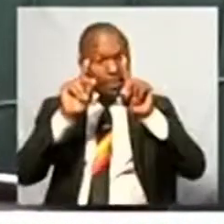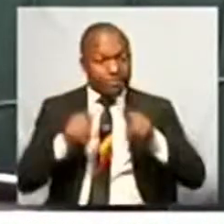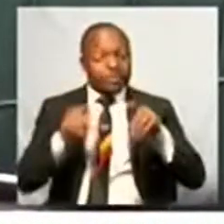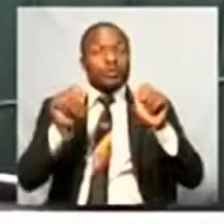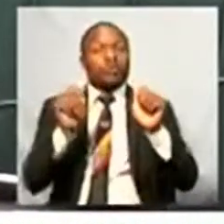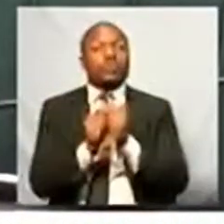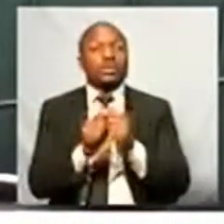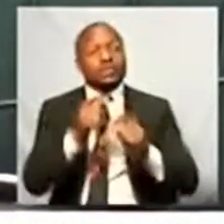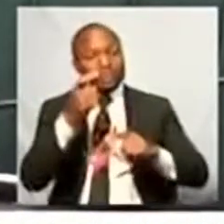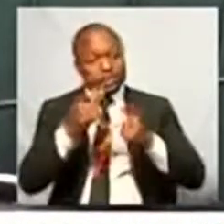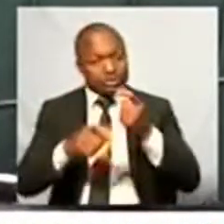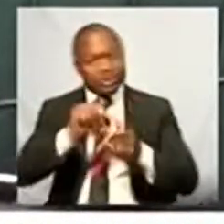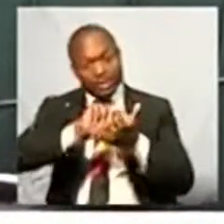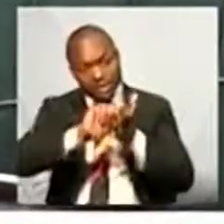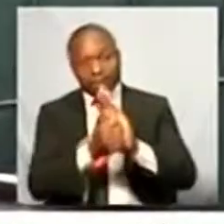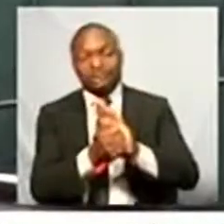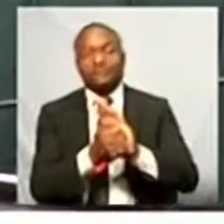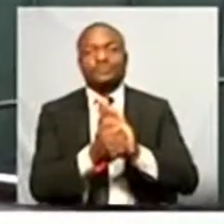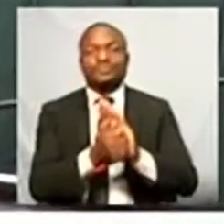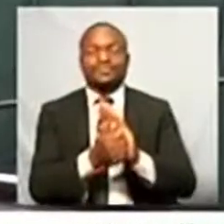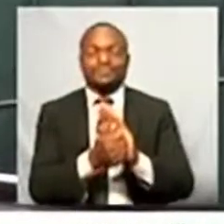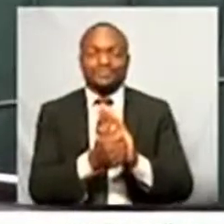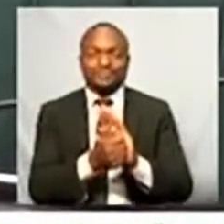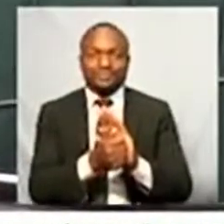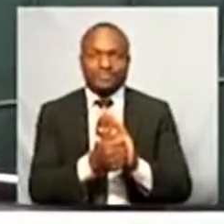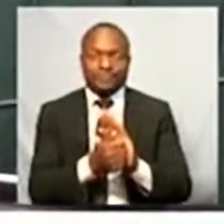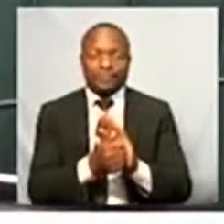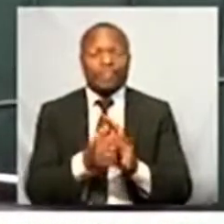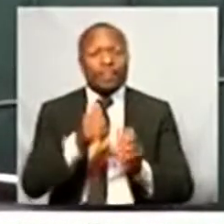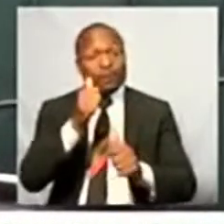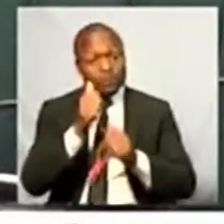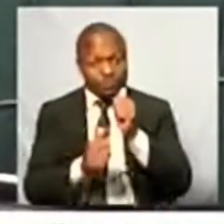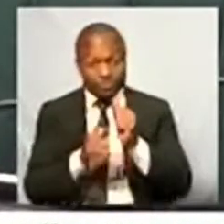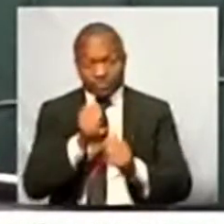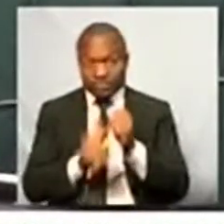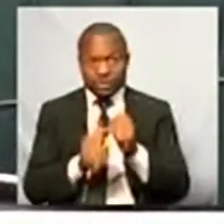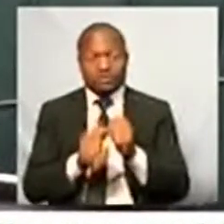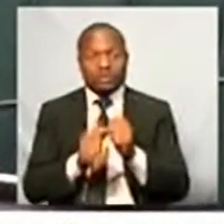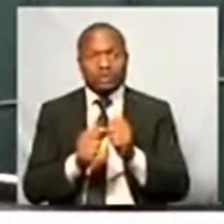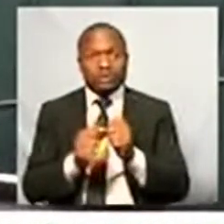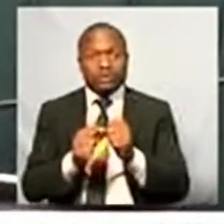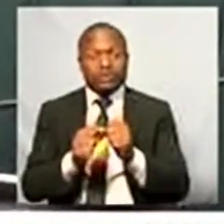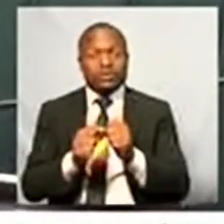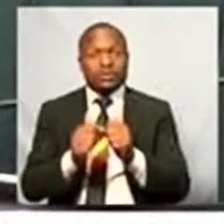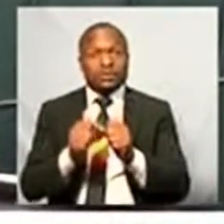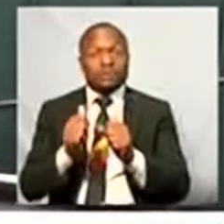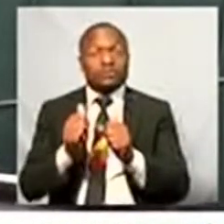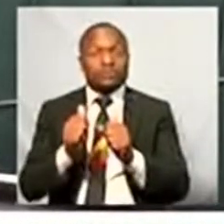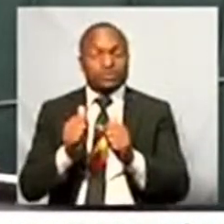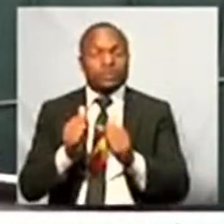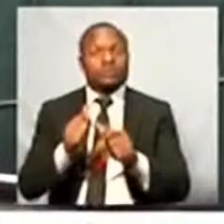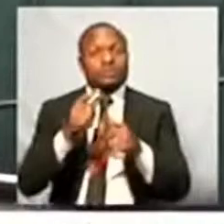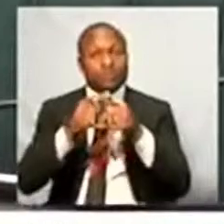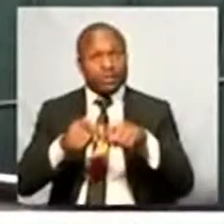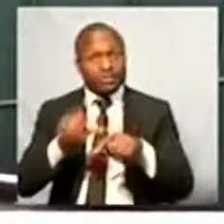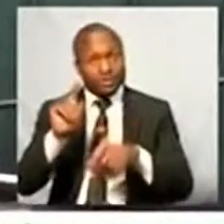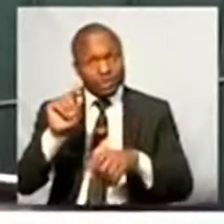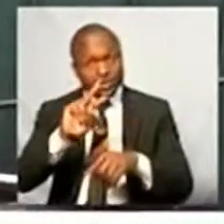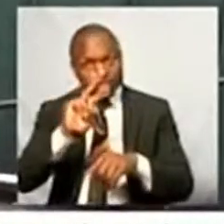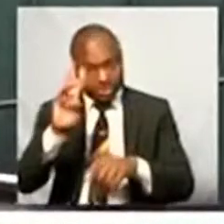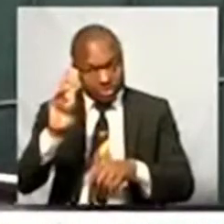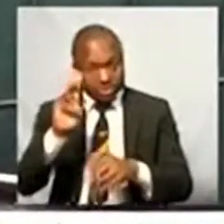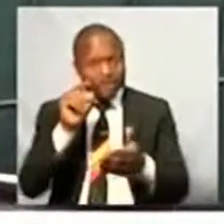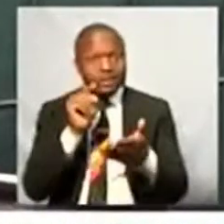with Disabilities Act, which is scheduled for 2026. It is within